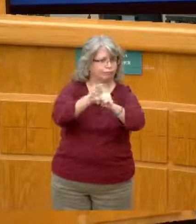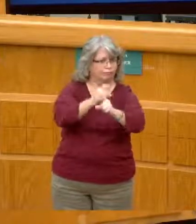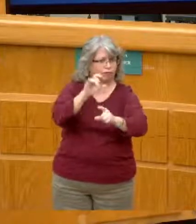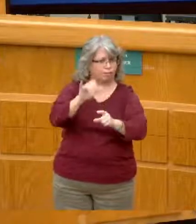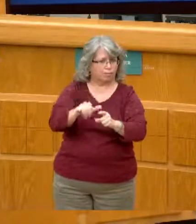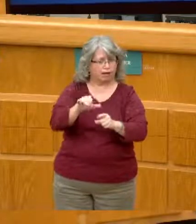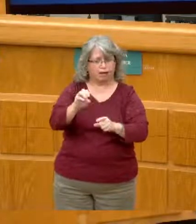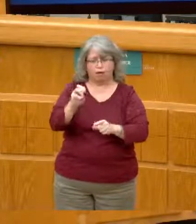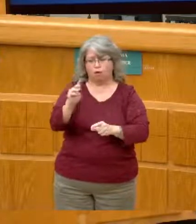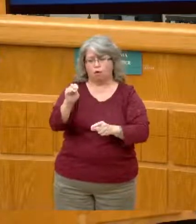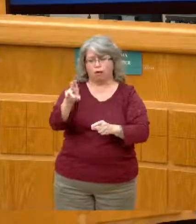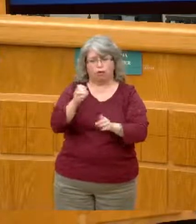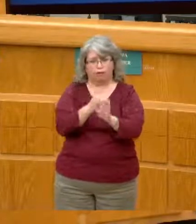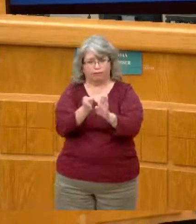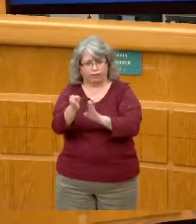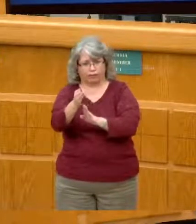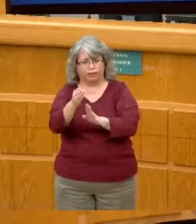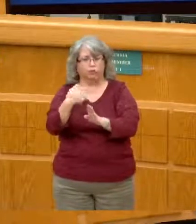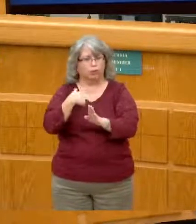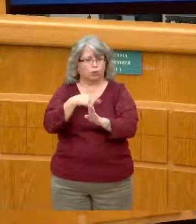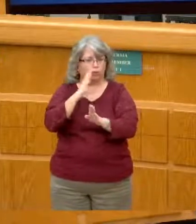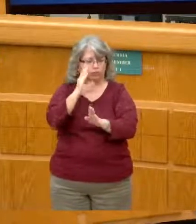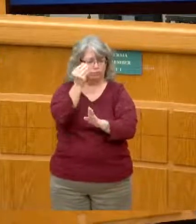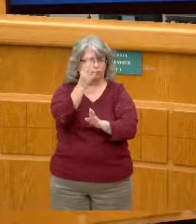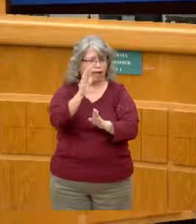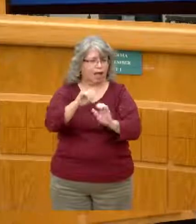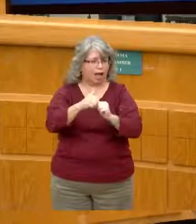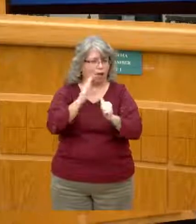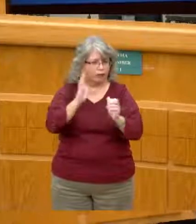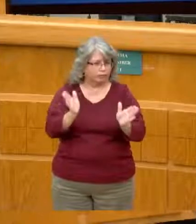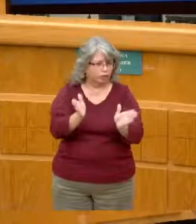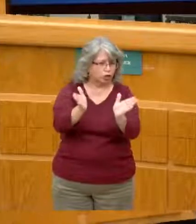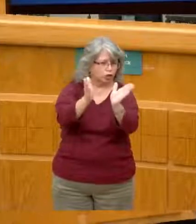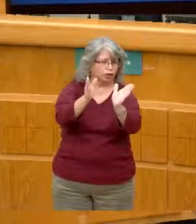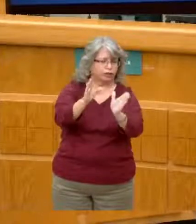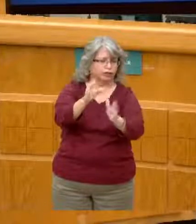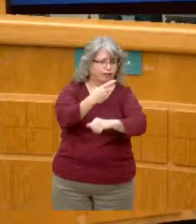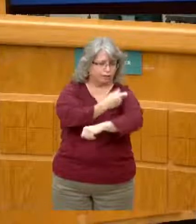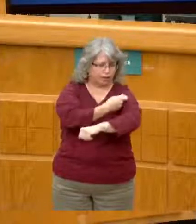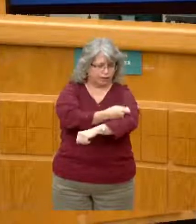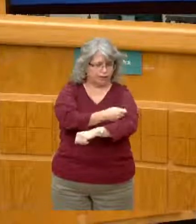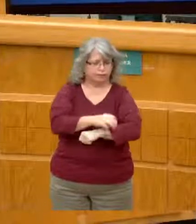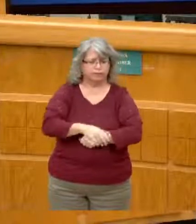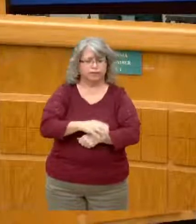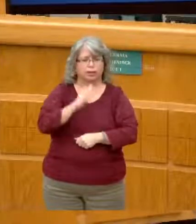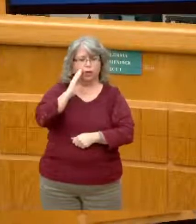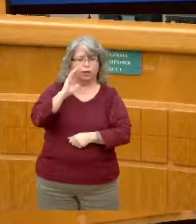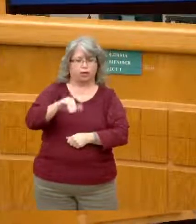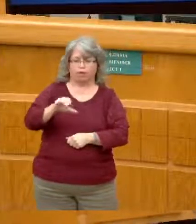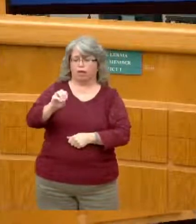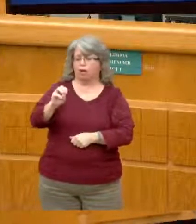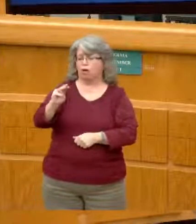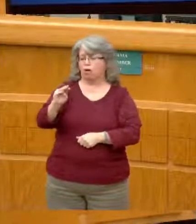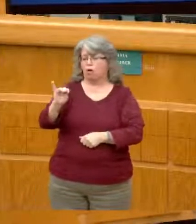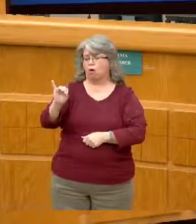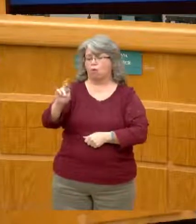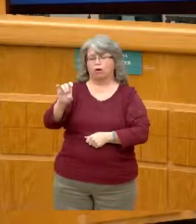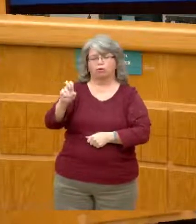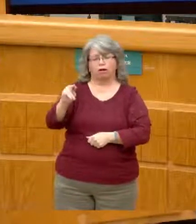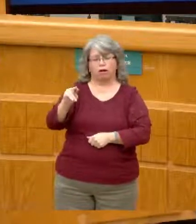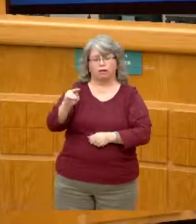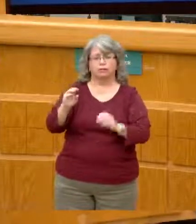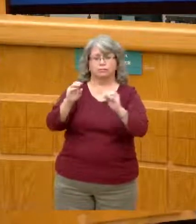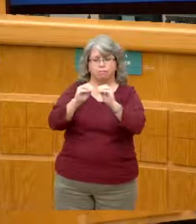pushing those vaccinations to our community. We know that the Omicron is significantly more contagious than the previous Delta